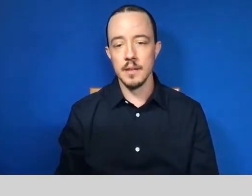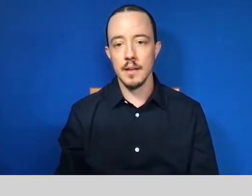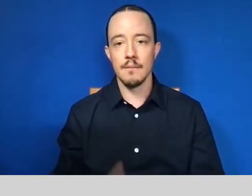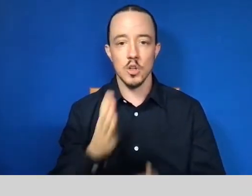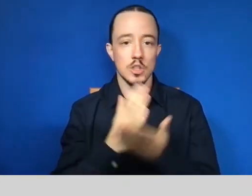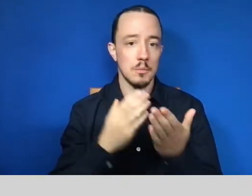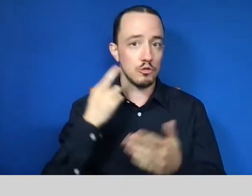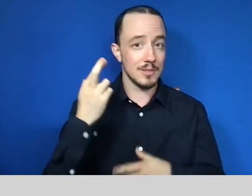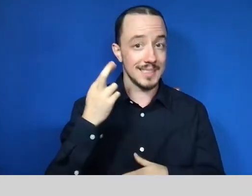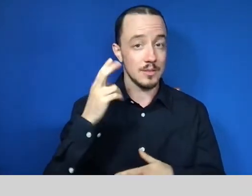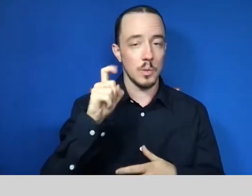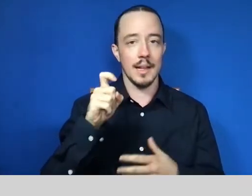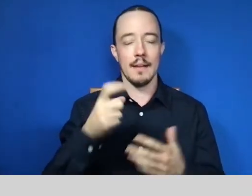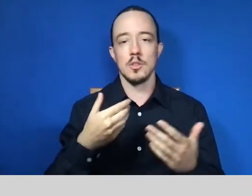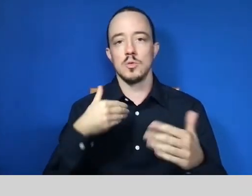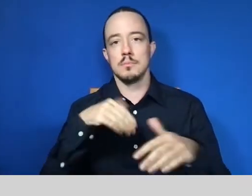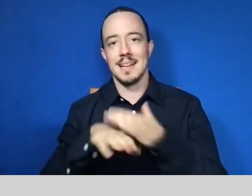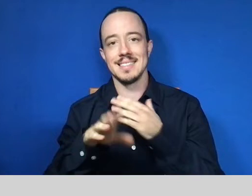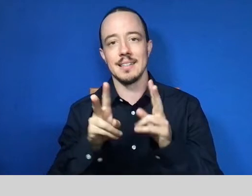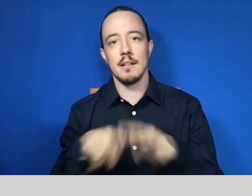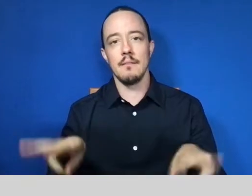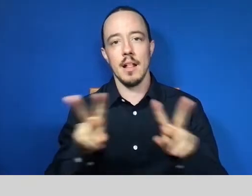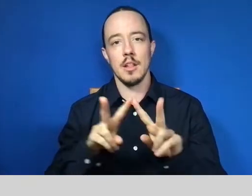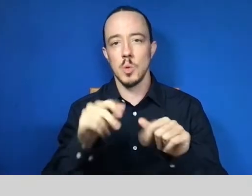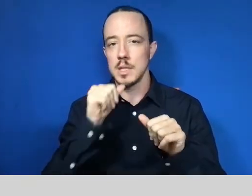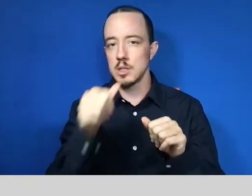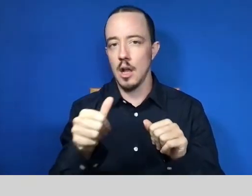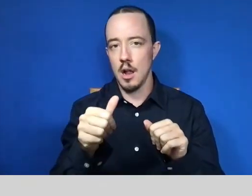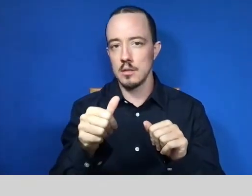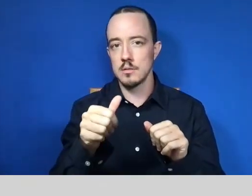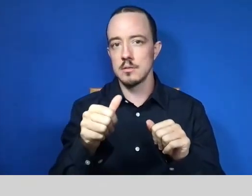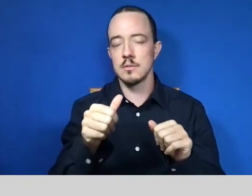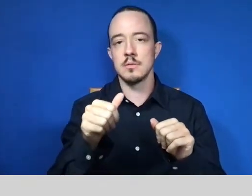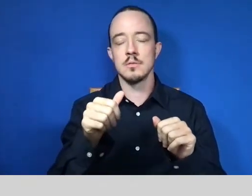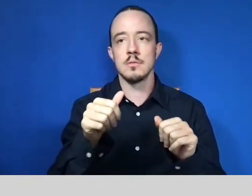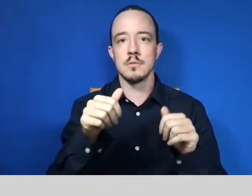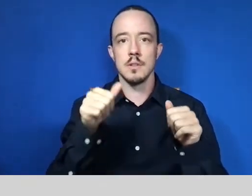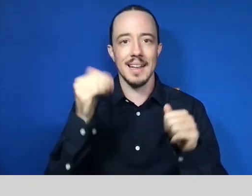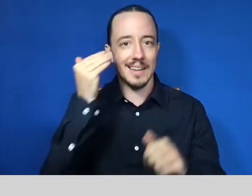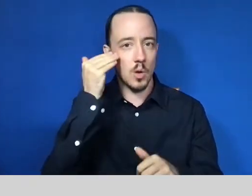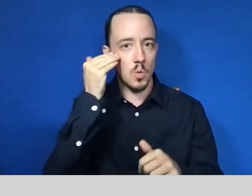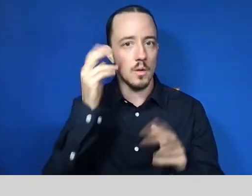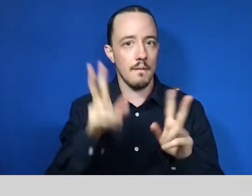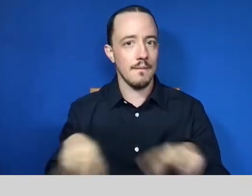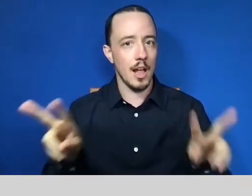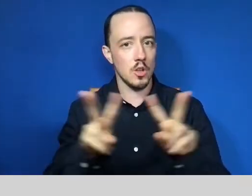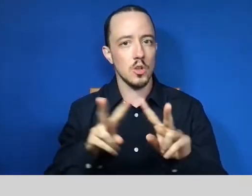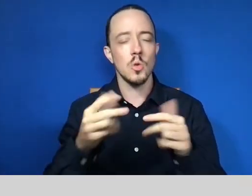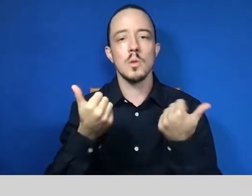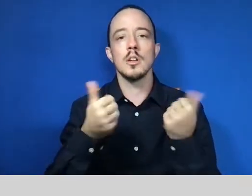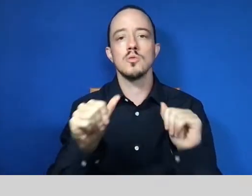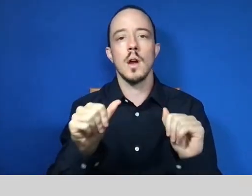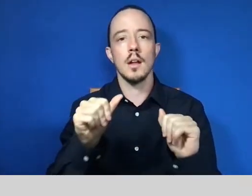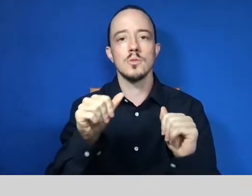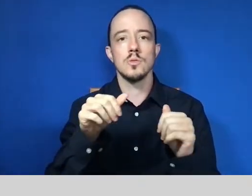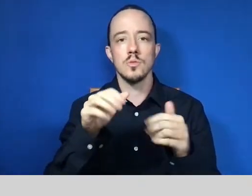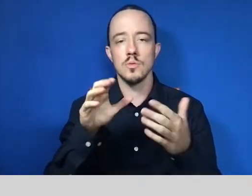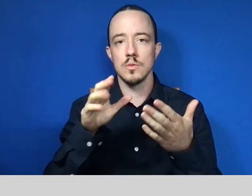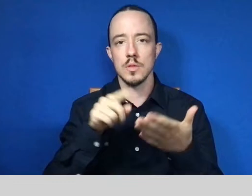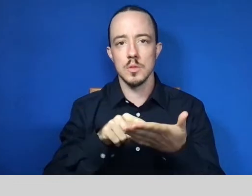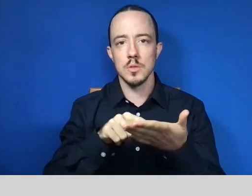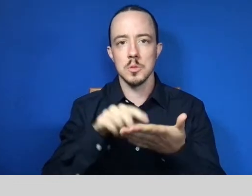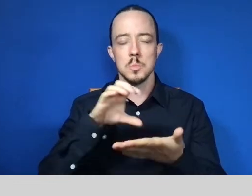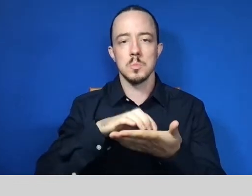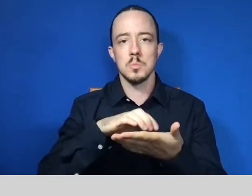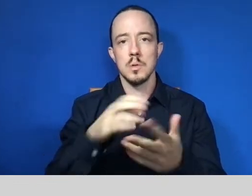and for some reason we passed a value that is not an enum value, we try to cast the